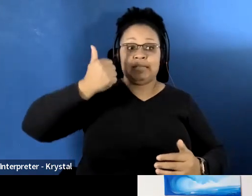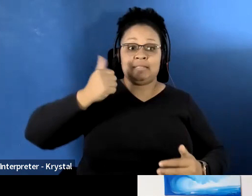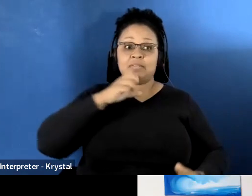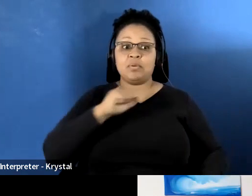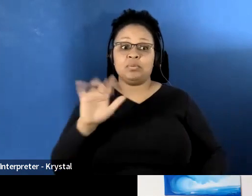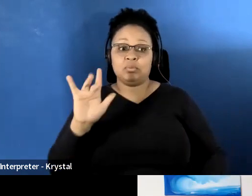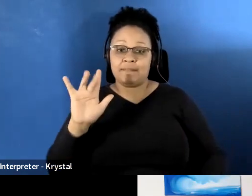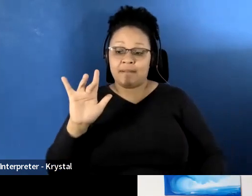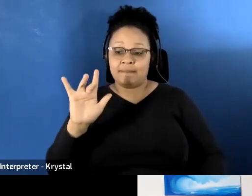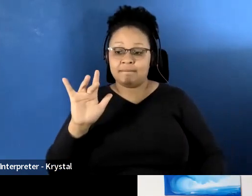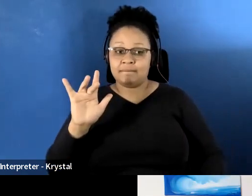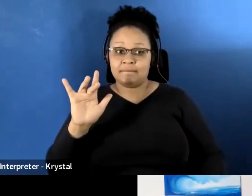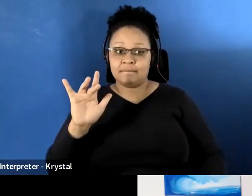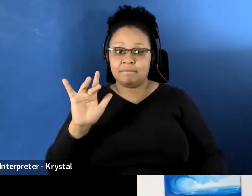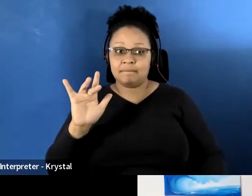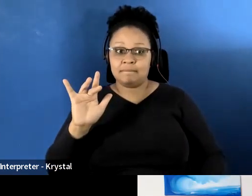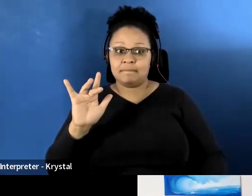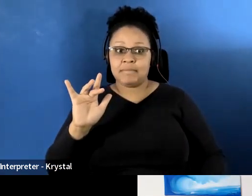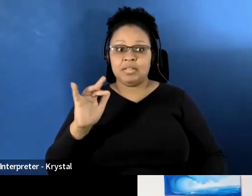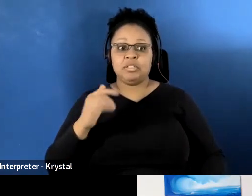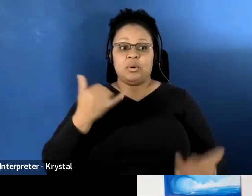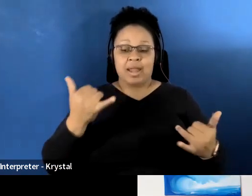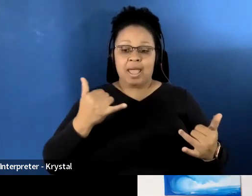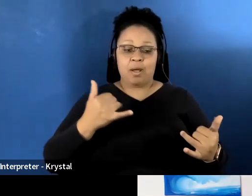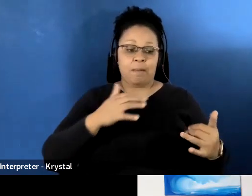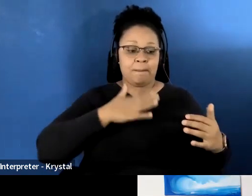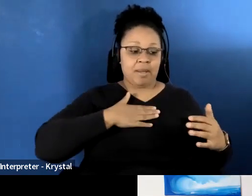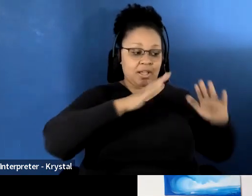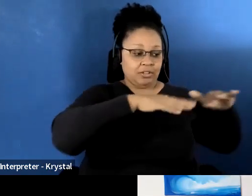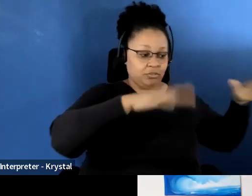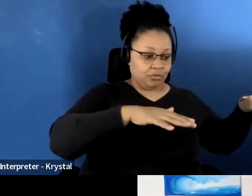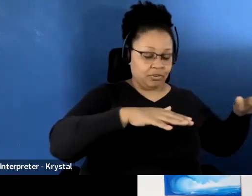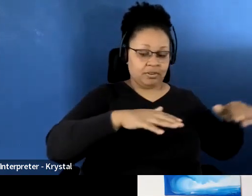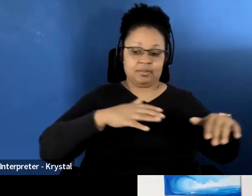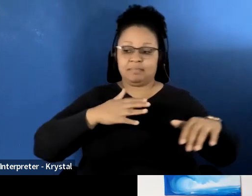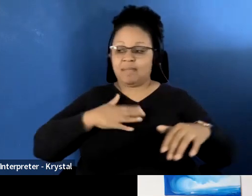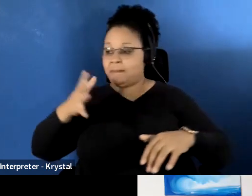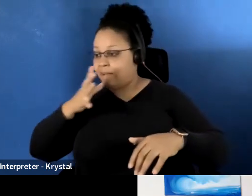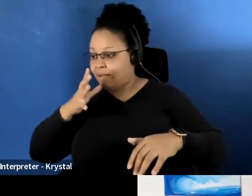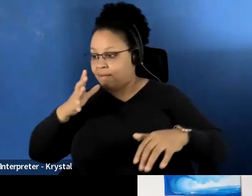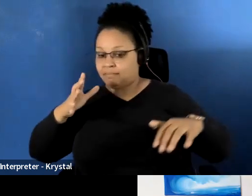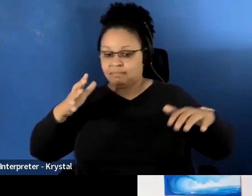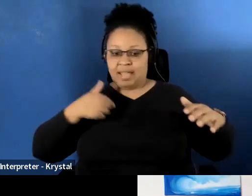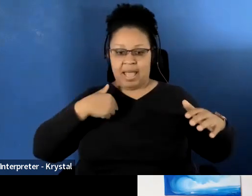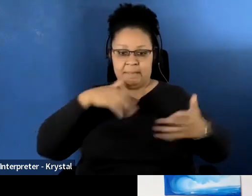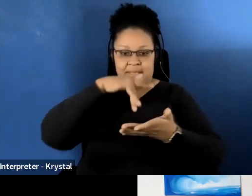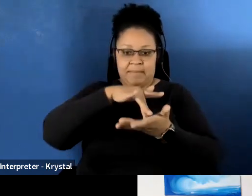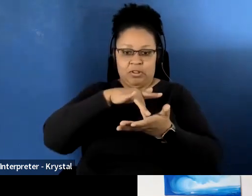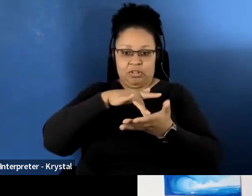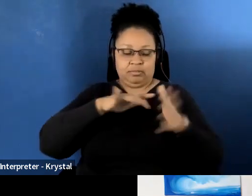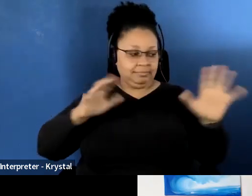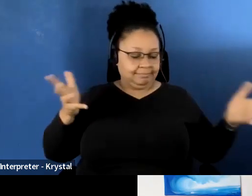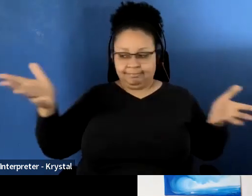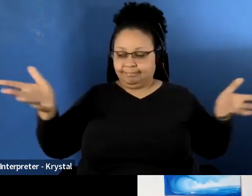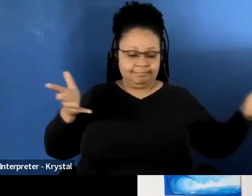all grown. I'm between my kids and my mom. It's, that whole sandwich generation thing. And they always seem